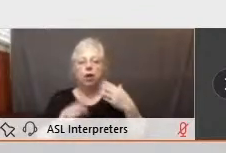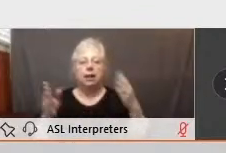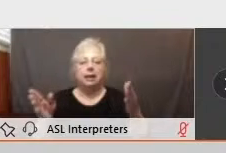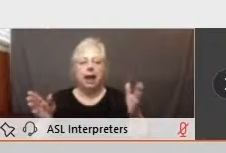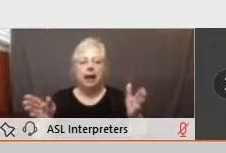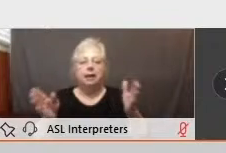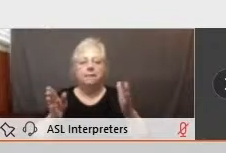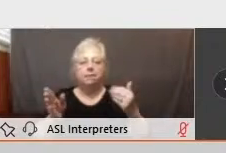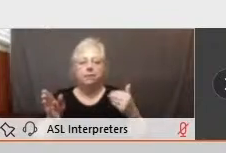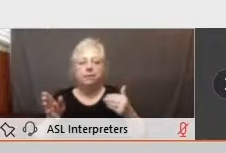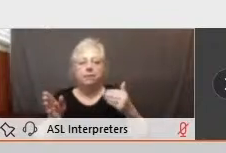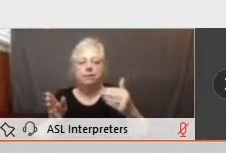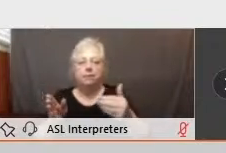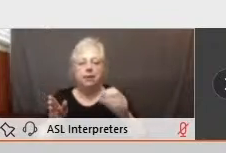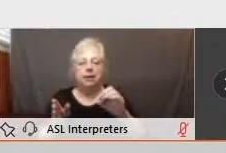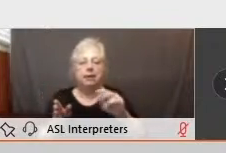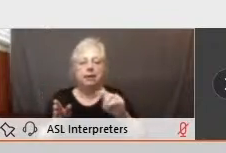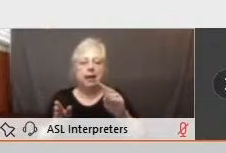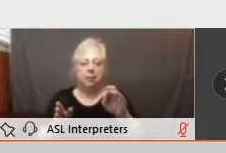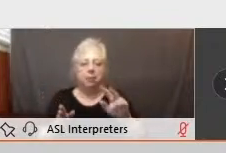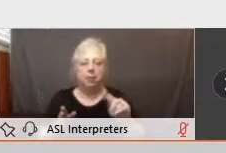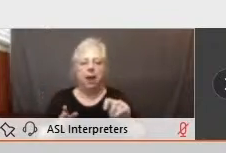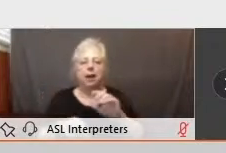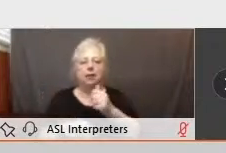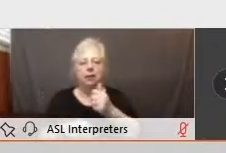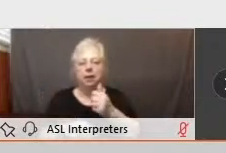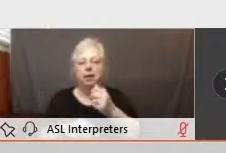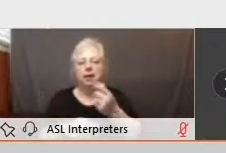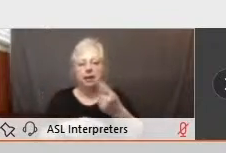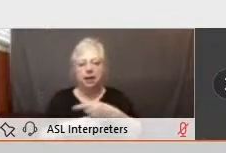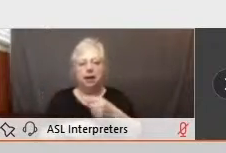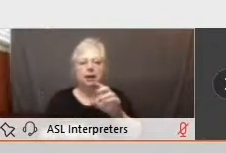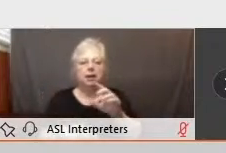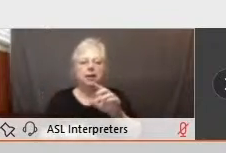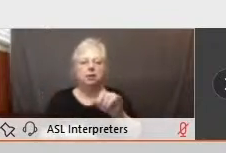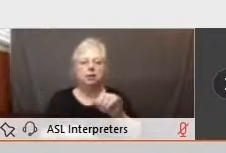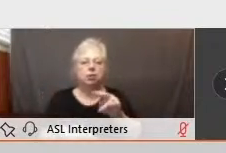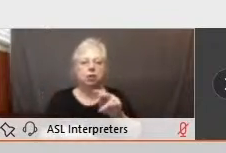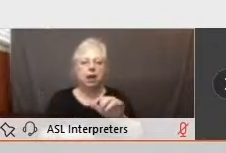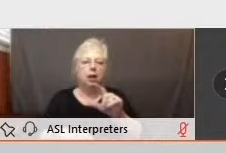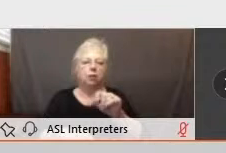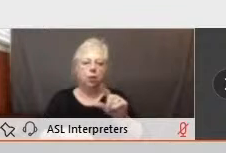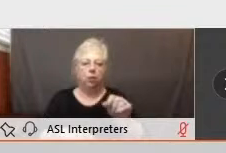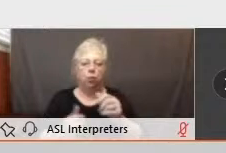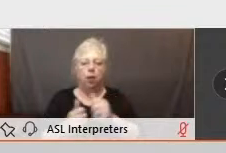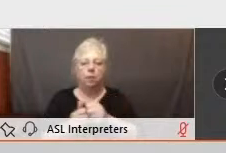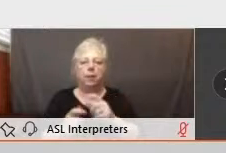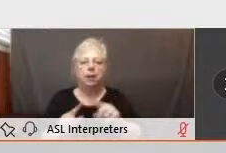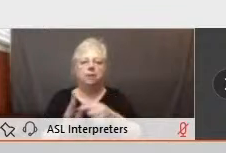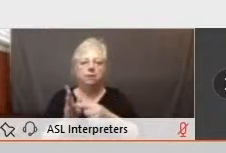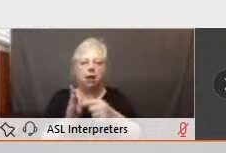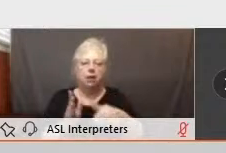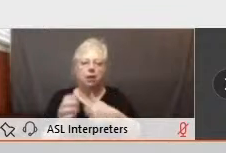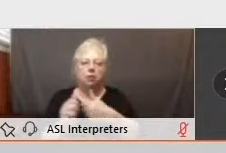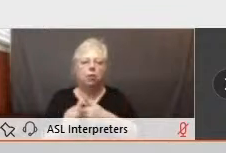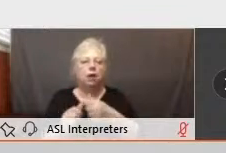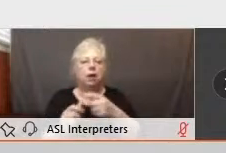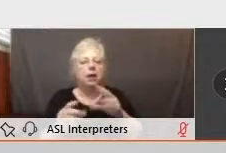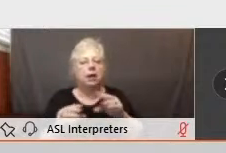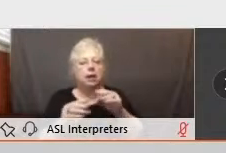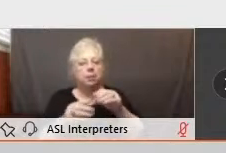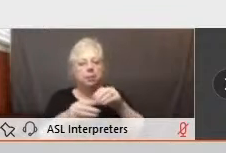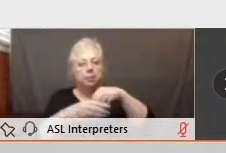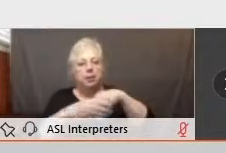submitted site plan dated July 2nd, 2020, with the following conditions. 1, install trees in accordance